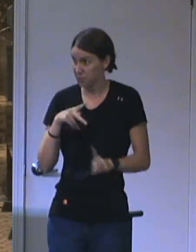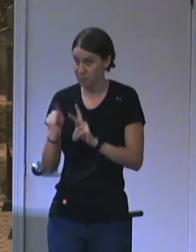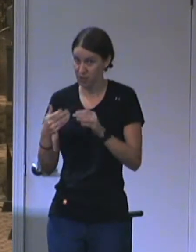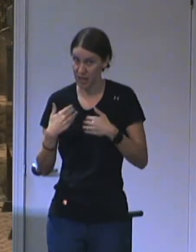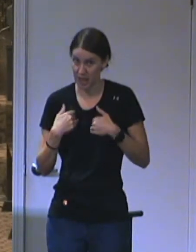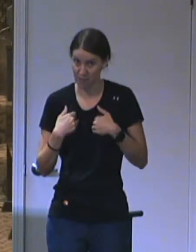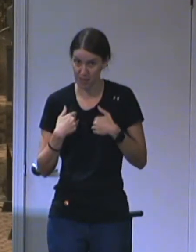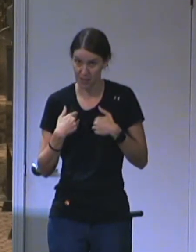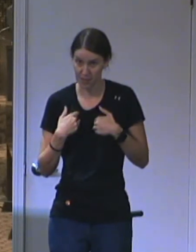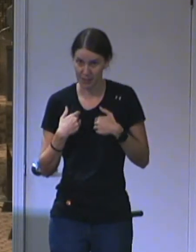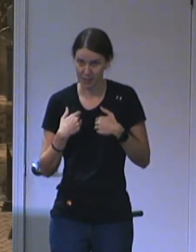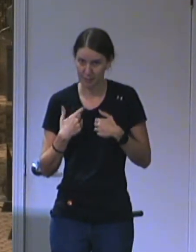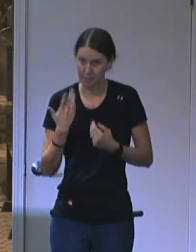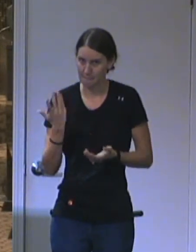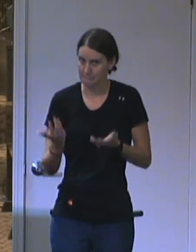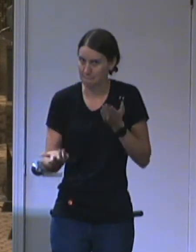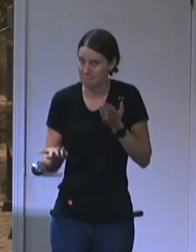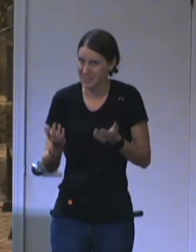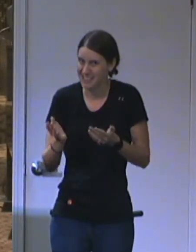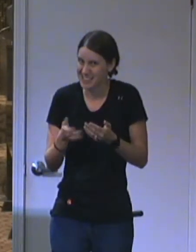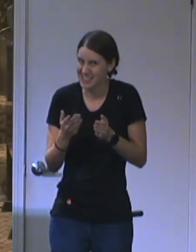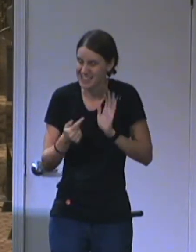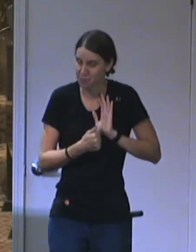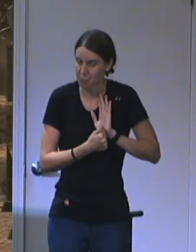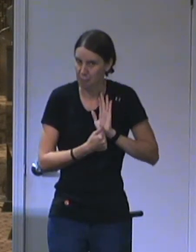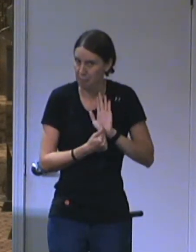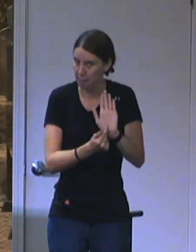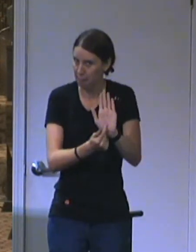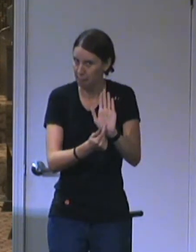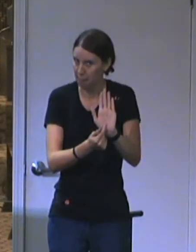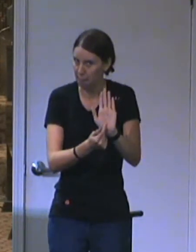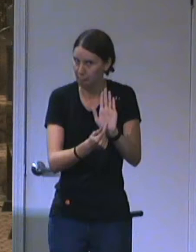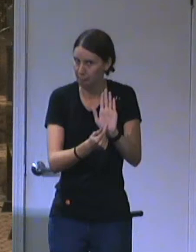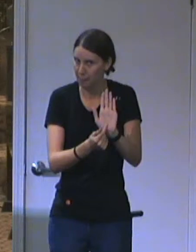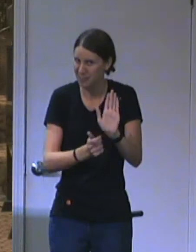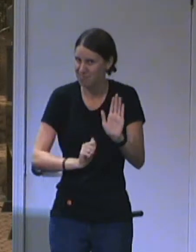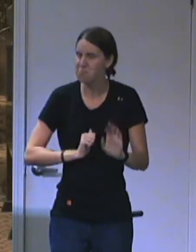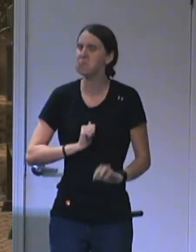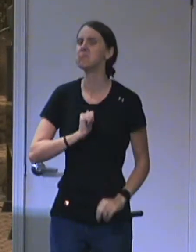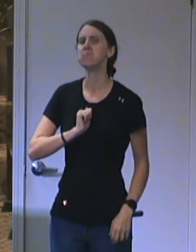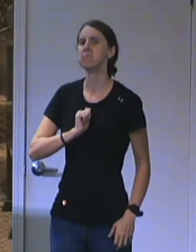It can just sneak right in there and make you proud.